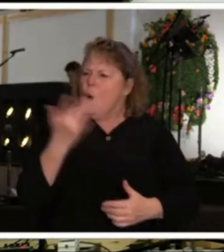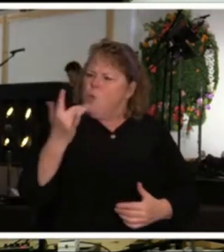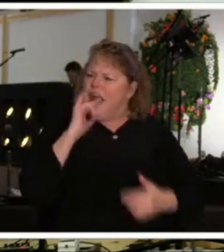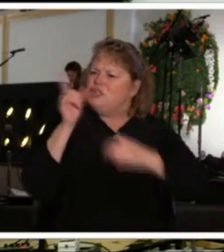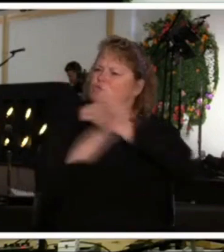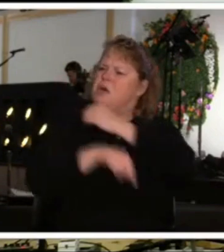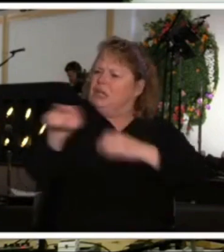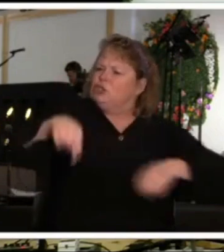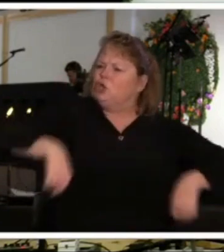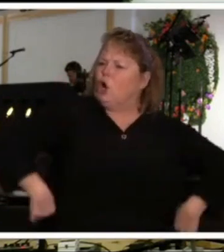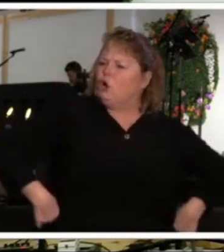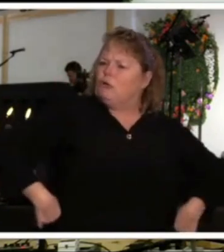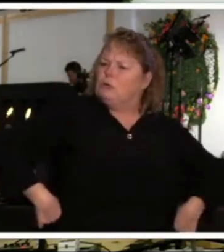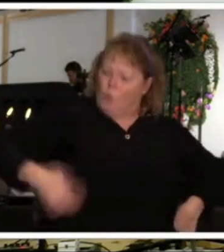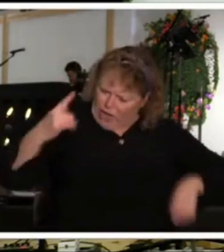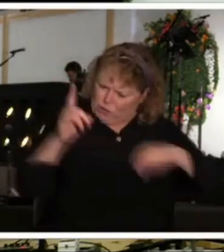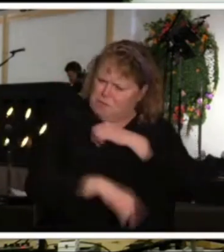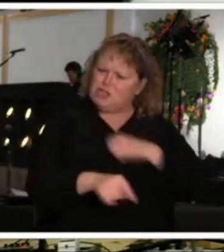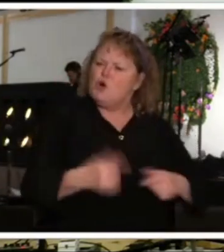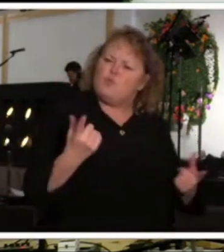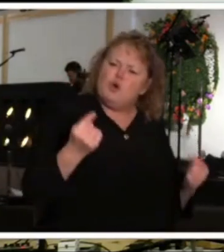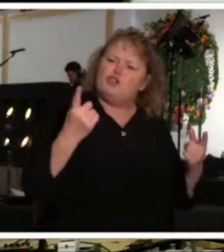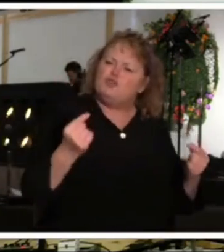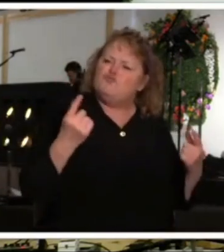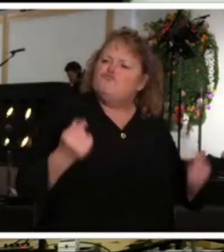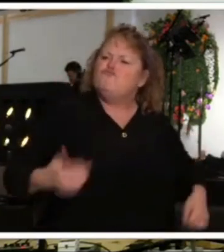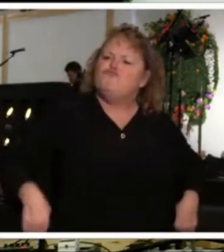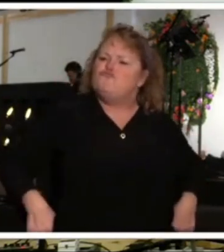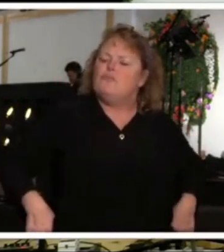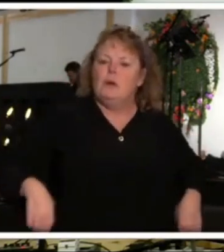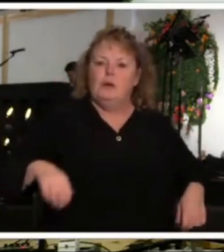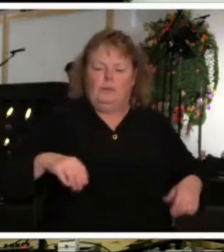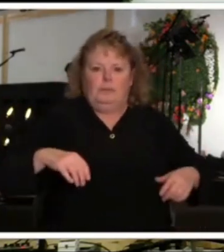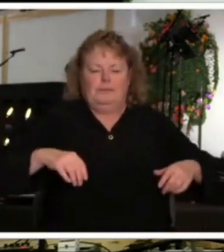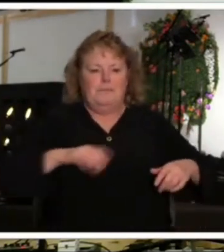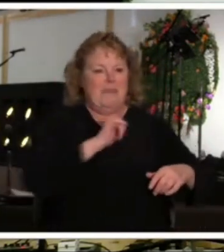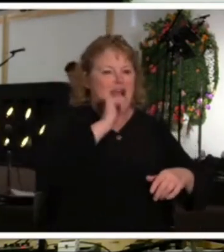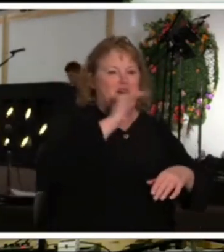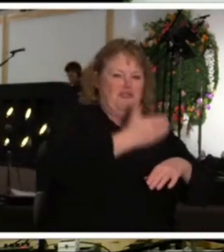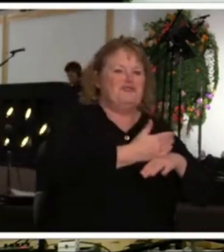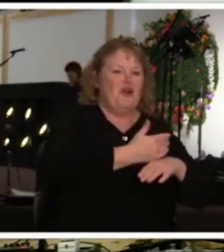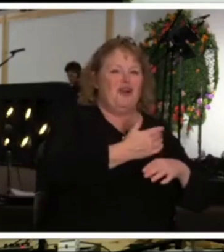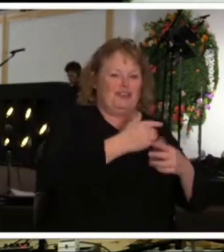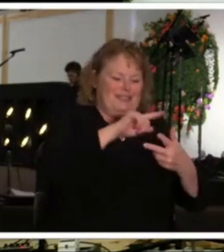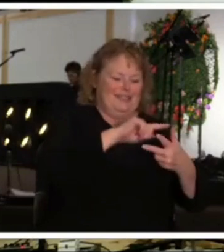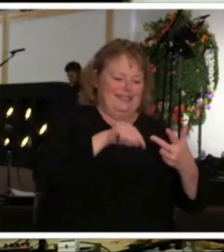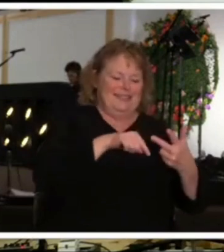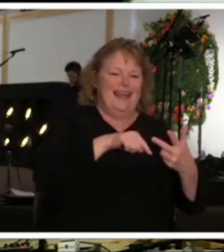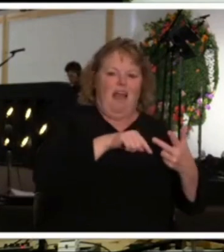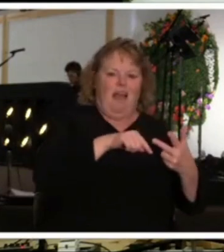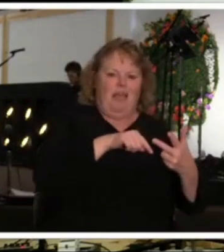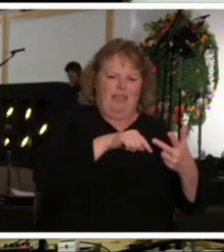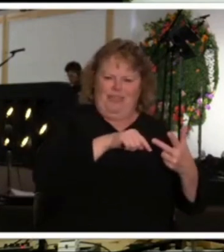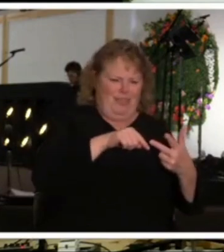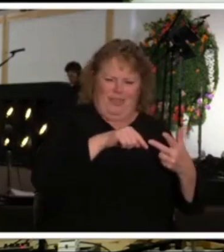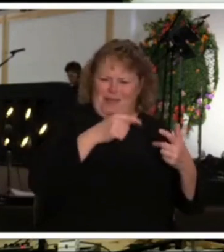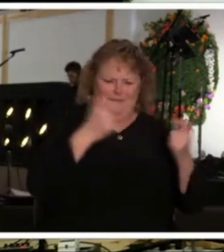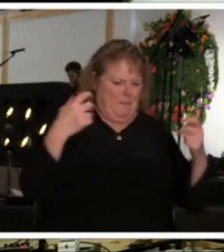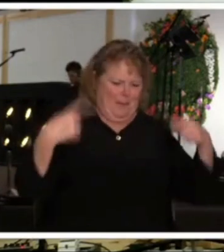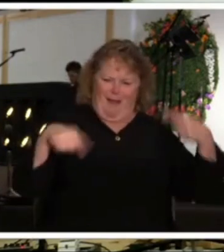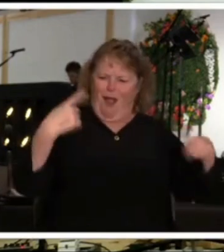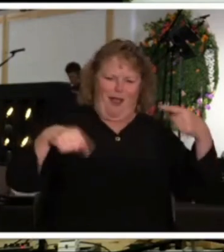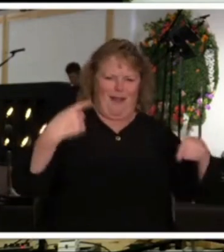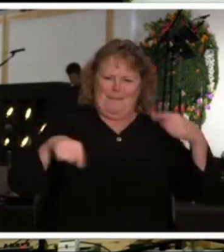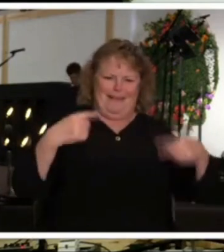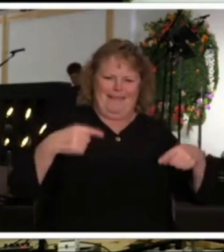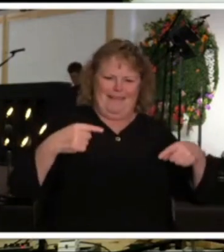you discipline her? What did you do? And my older daughters will come over and visit, and there'll be a large argument in the house,